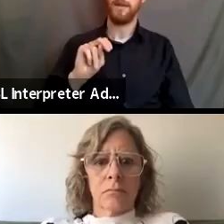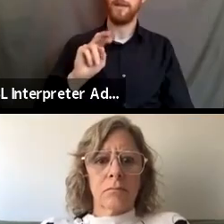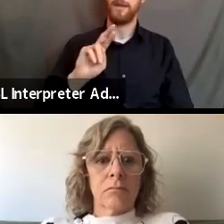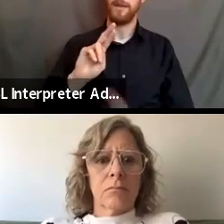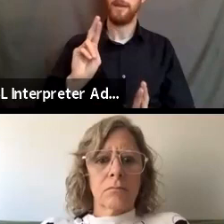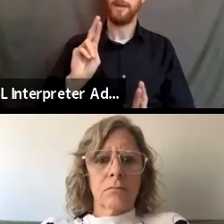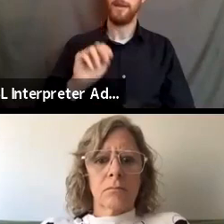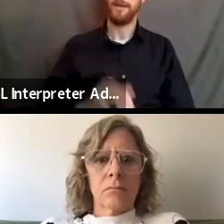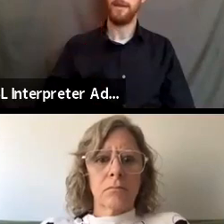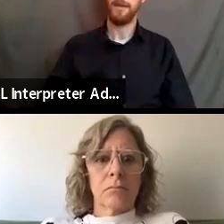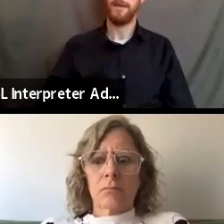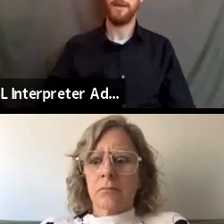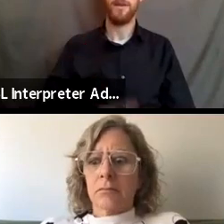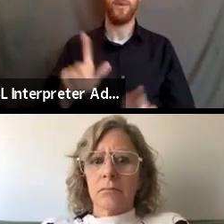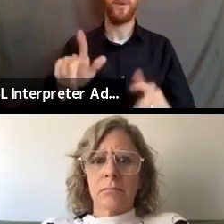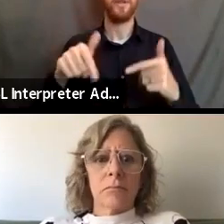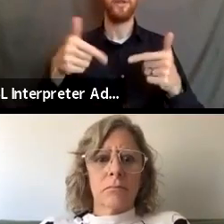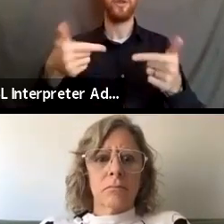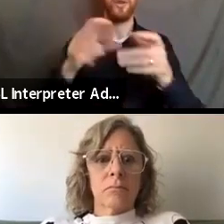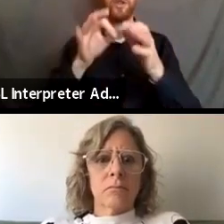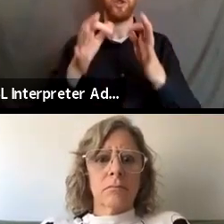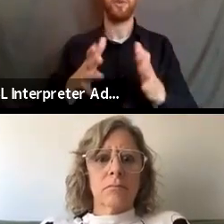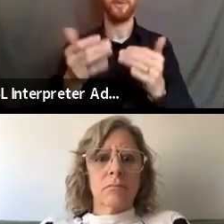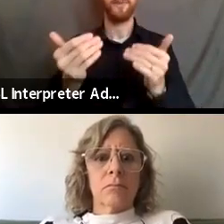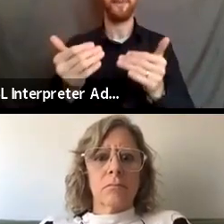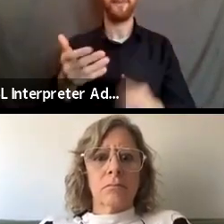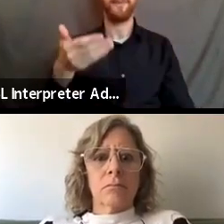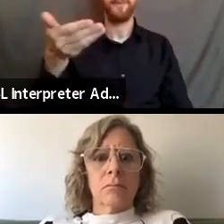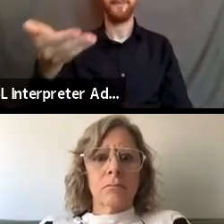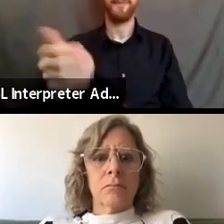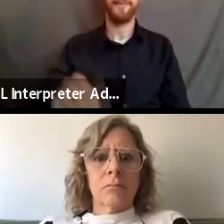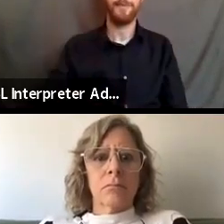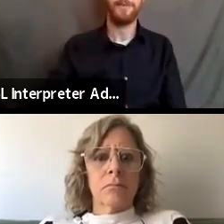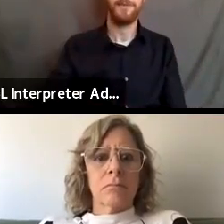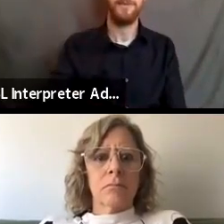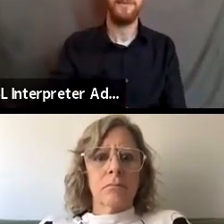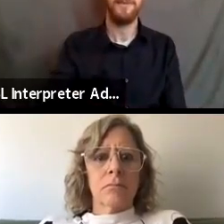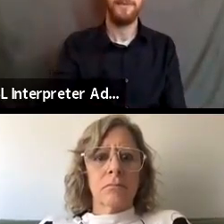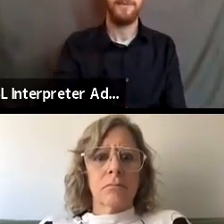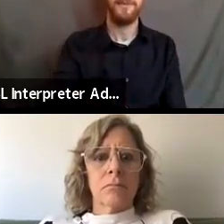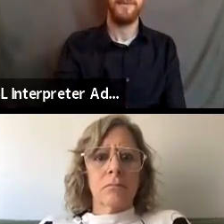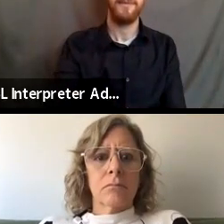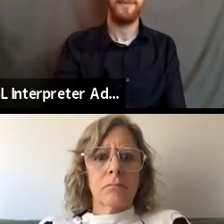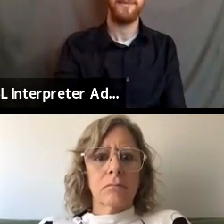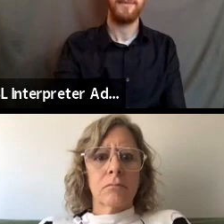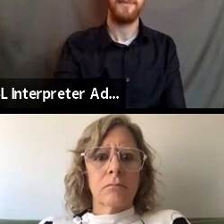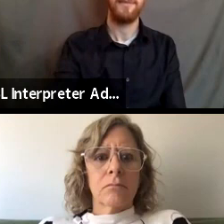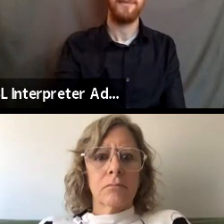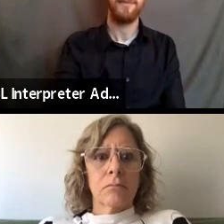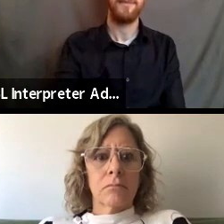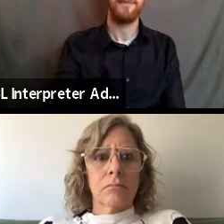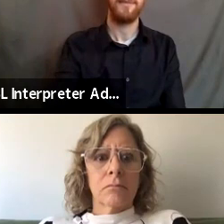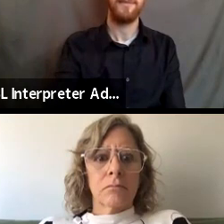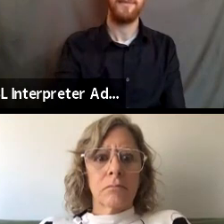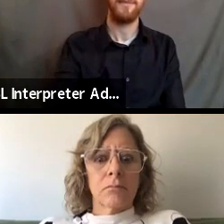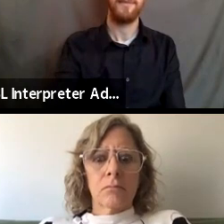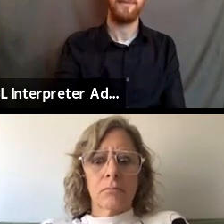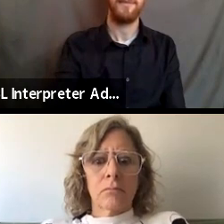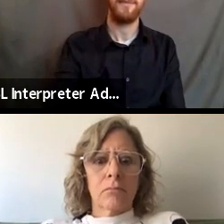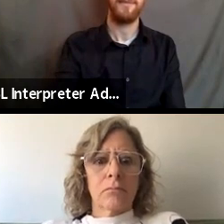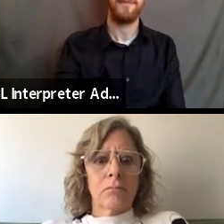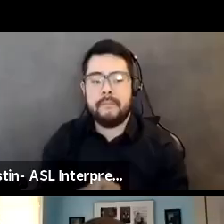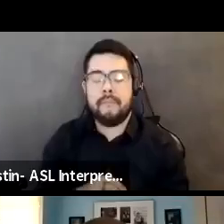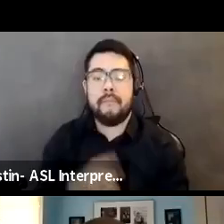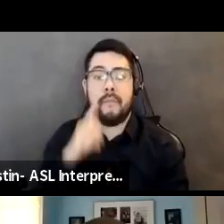you we can hear you you can proceed thank you good afternoon uh good afternoon president and members of the board of